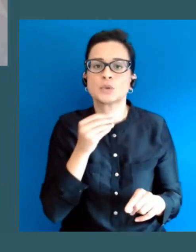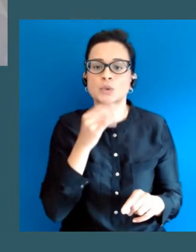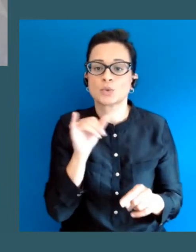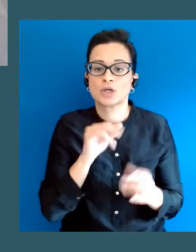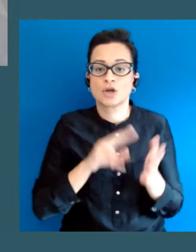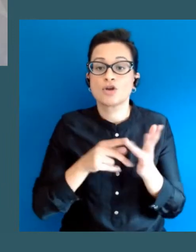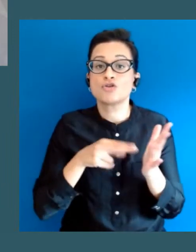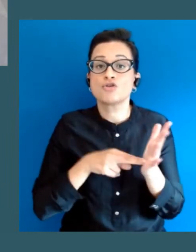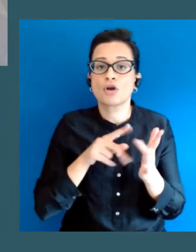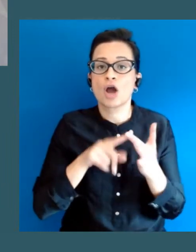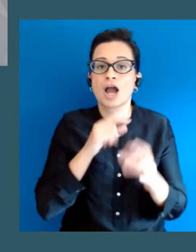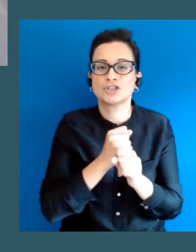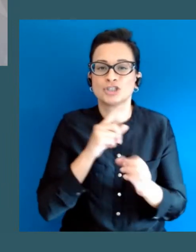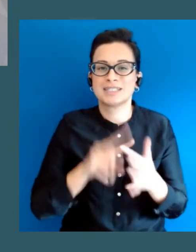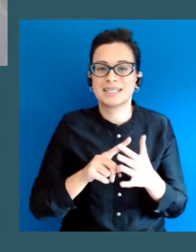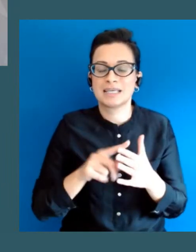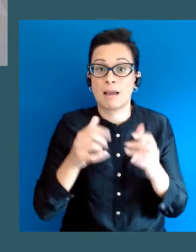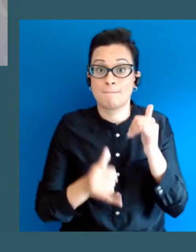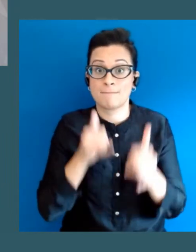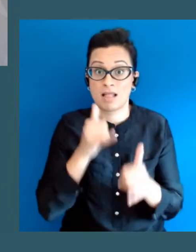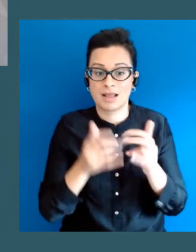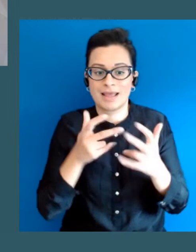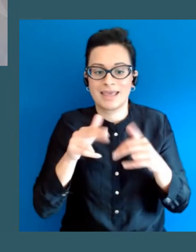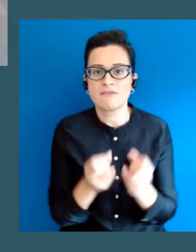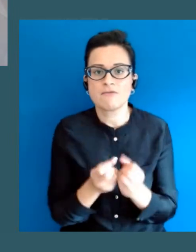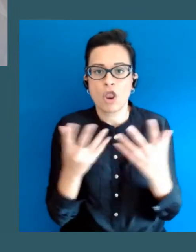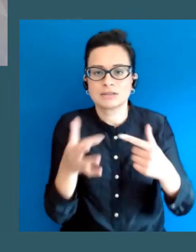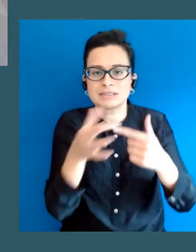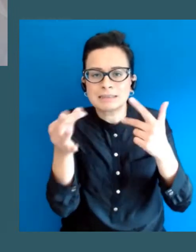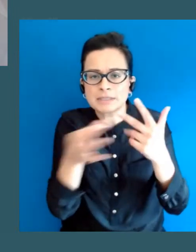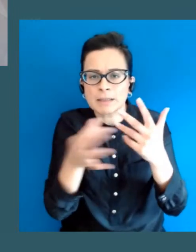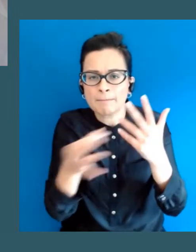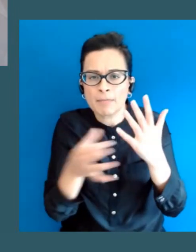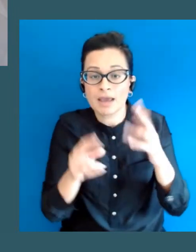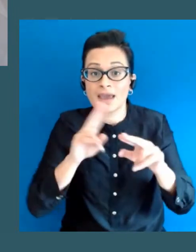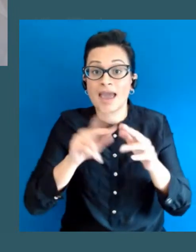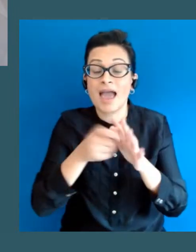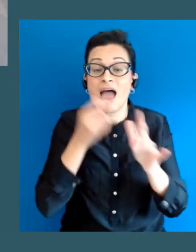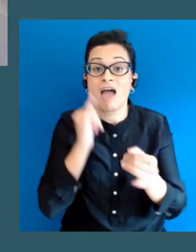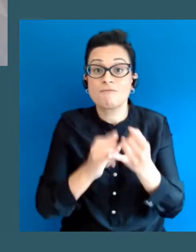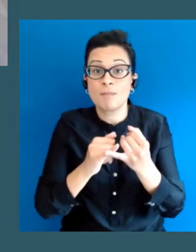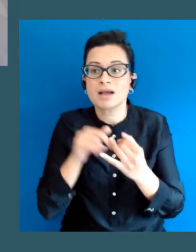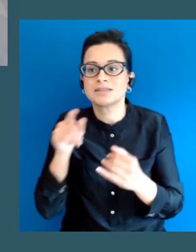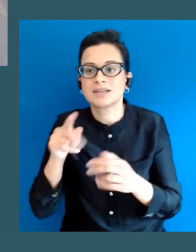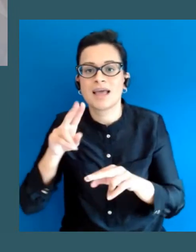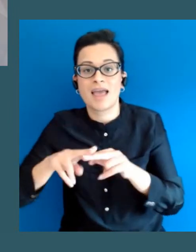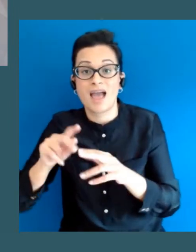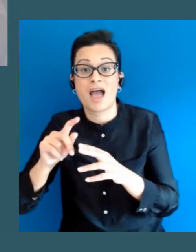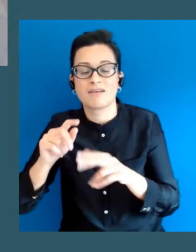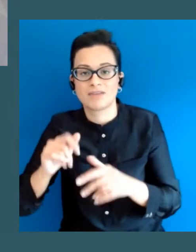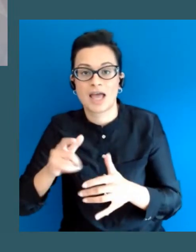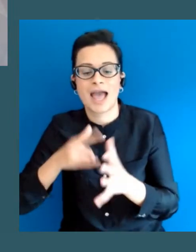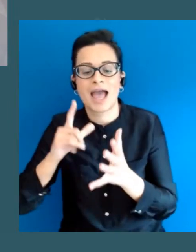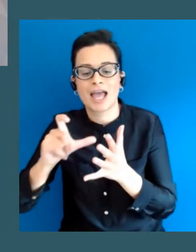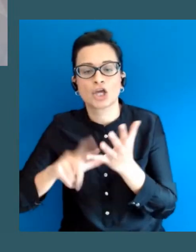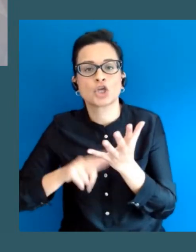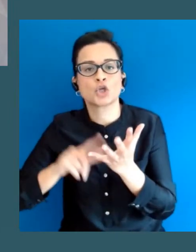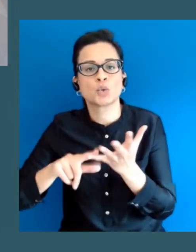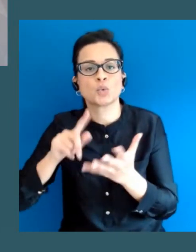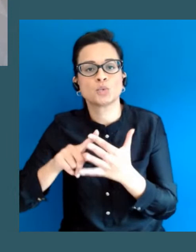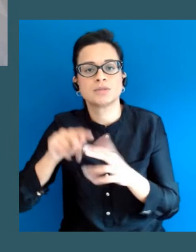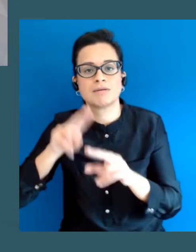milk allergy when they've got lots of symptoms. And if they have an FPIES reaction, I'll say they have an acute FPIES to milk.